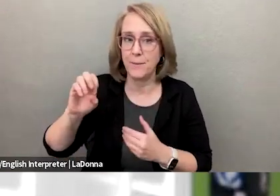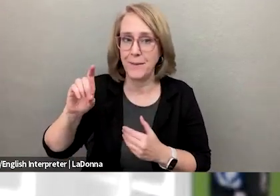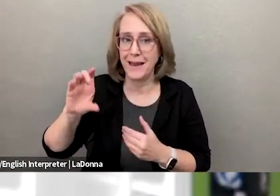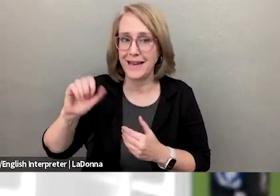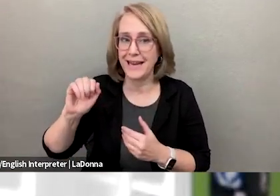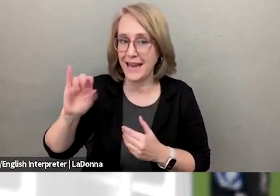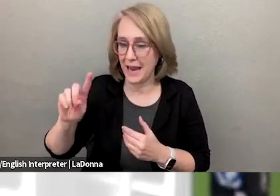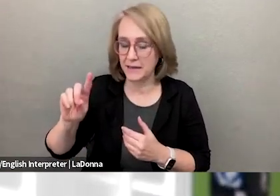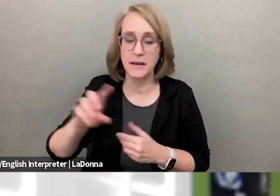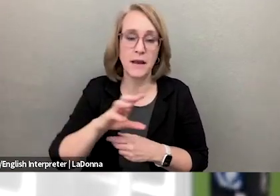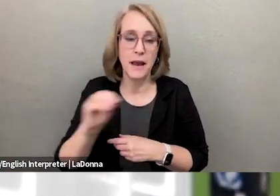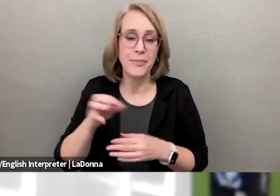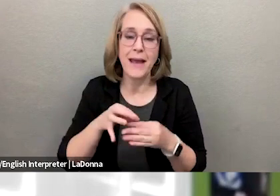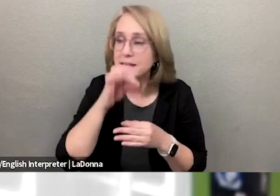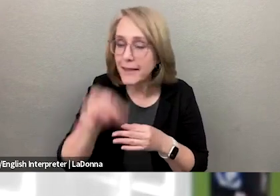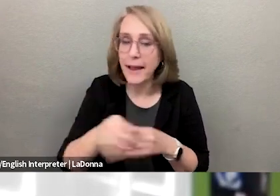loved ones in their own home and delay